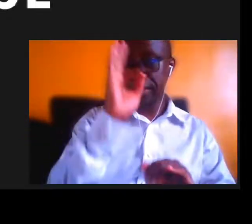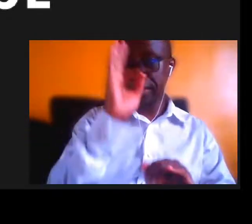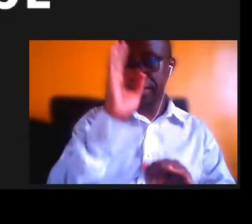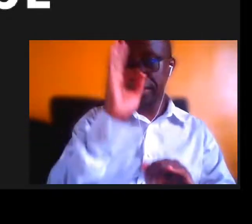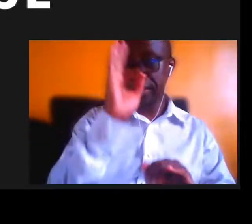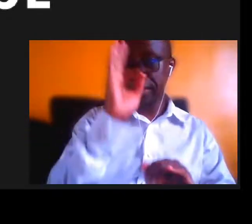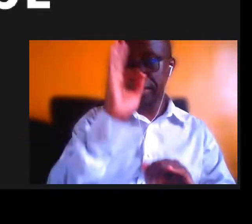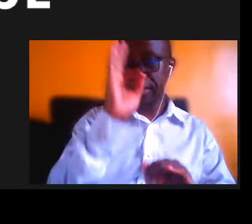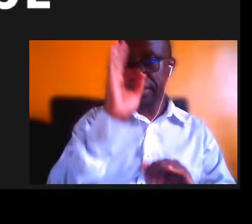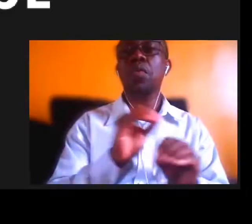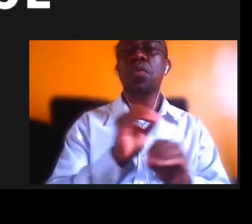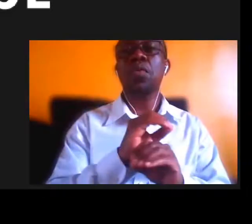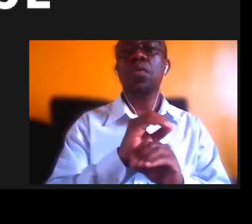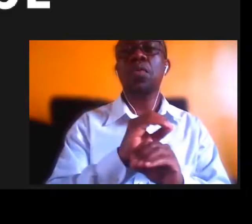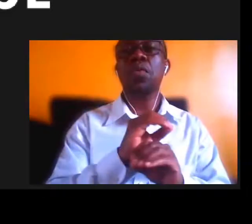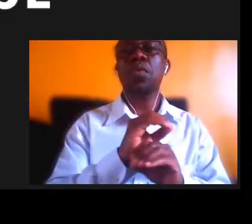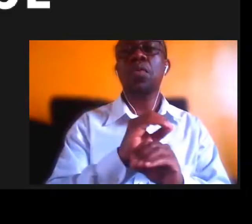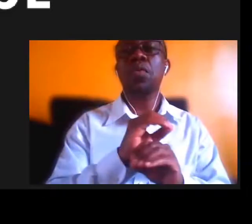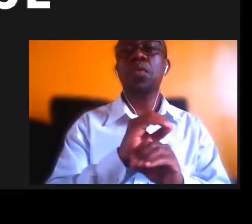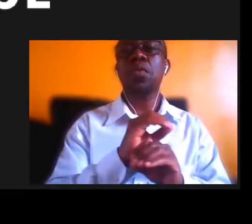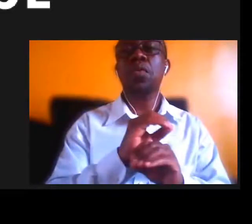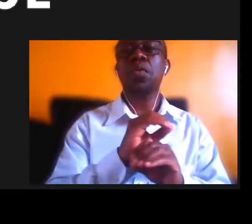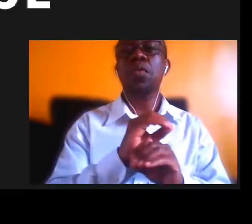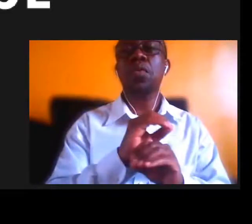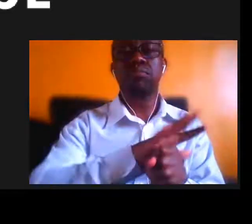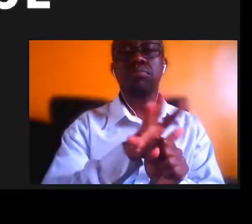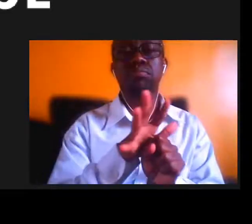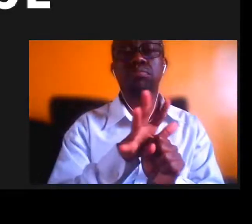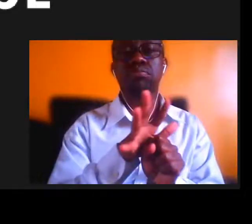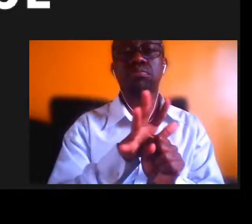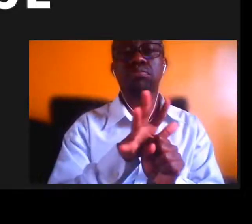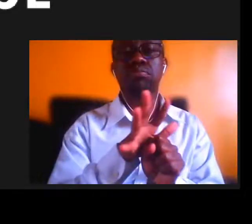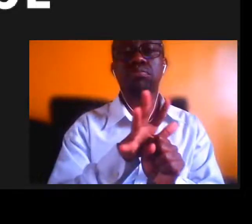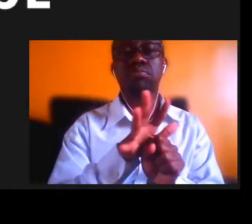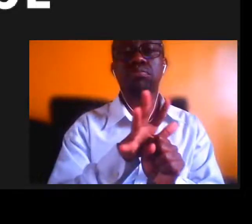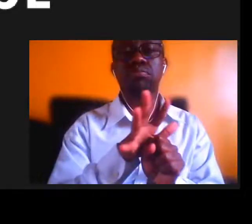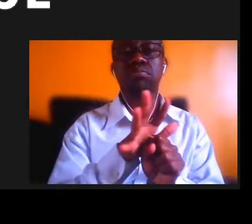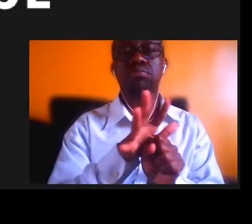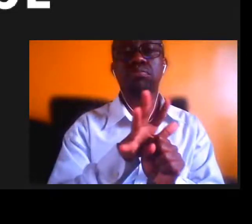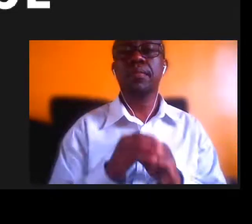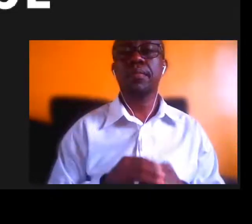especially in this period of COVID-19.